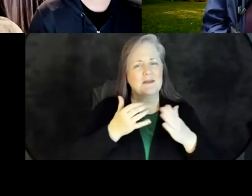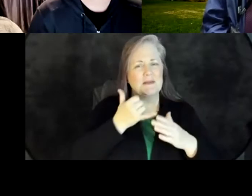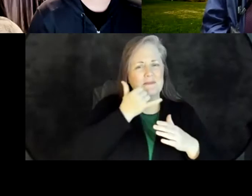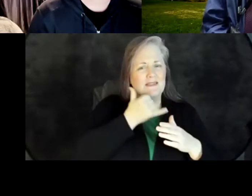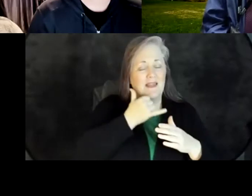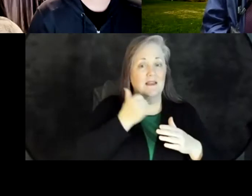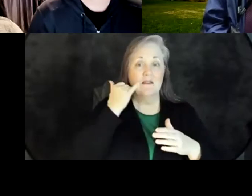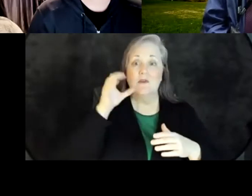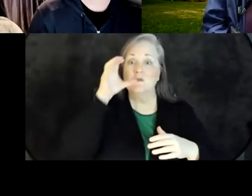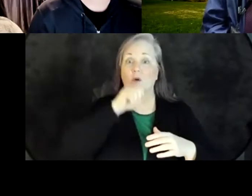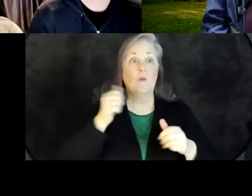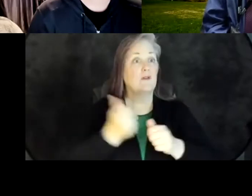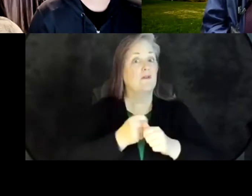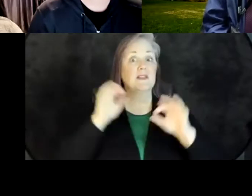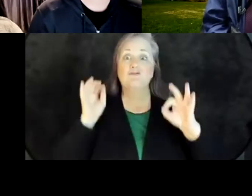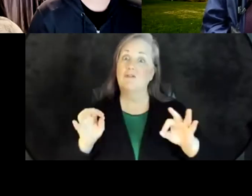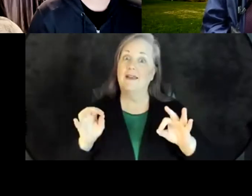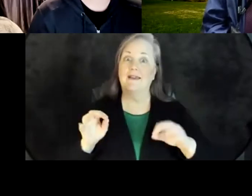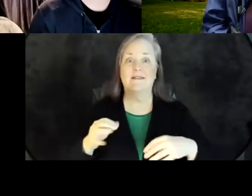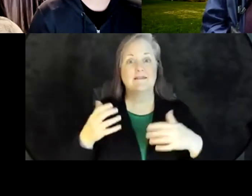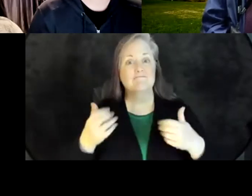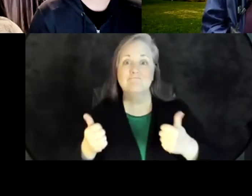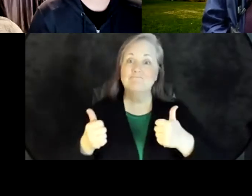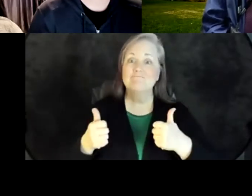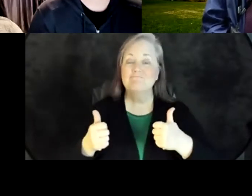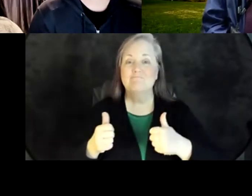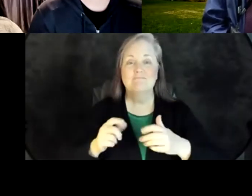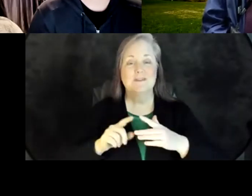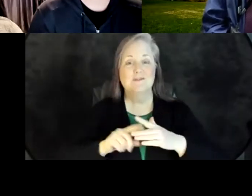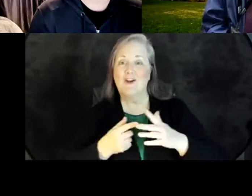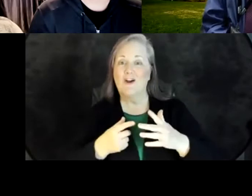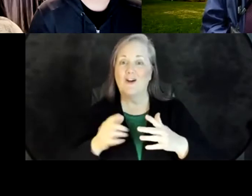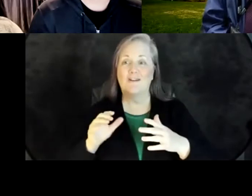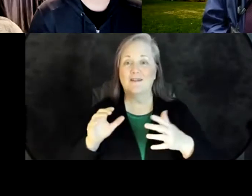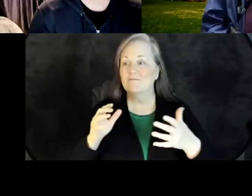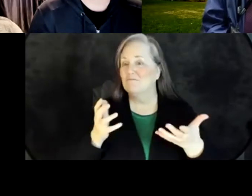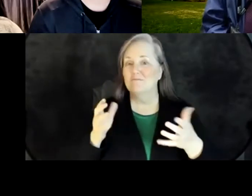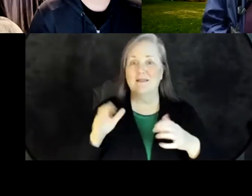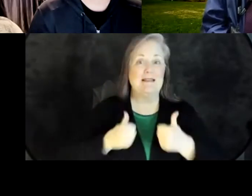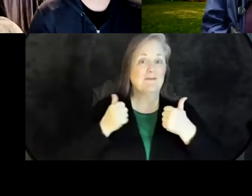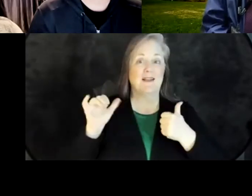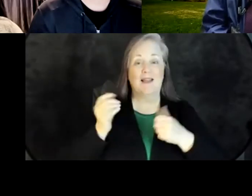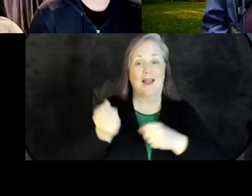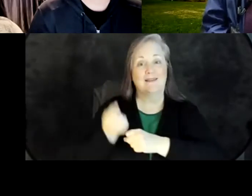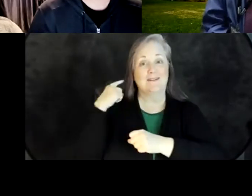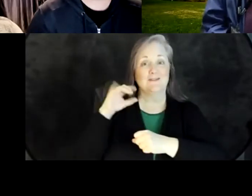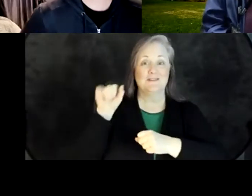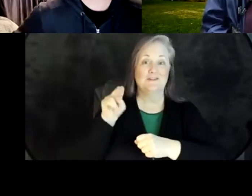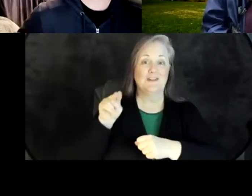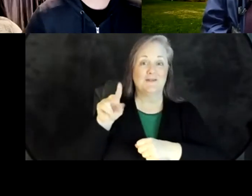that everything is great and we can start acting like we did in January of 2020.